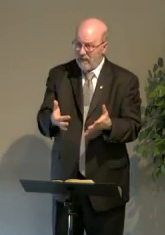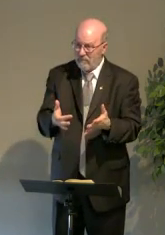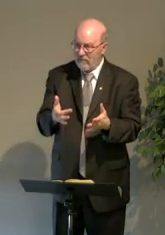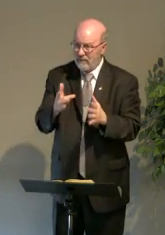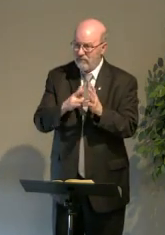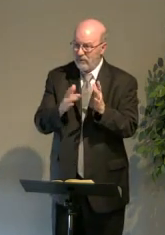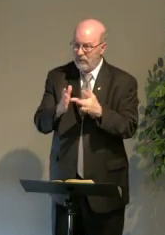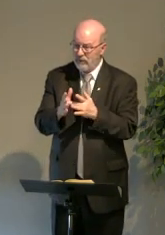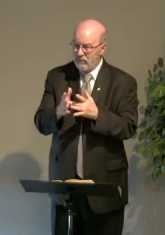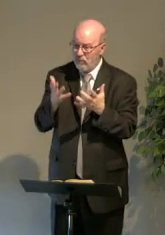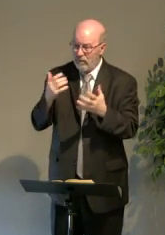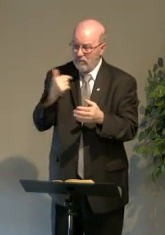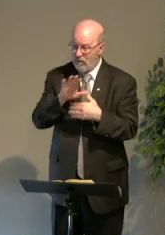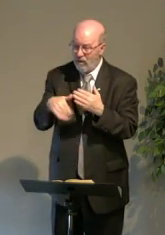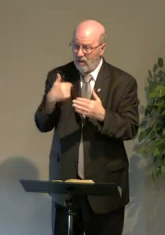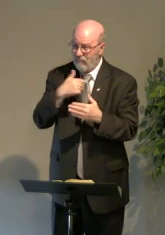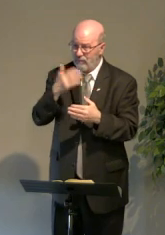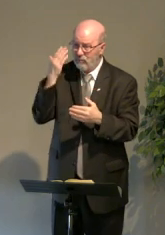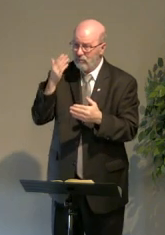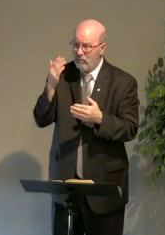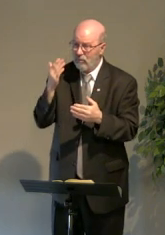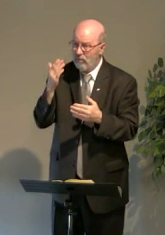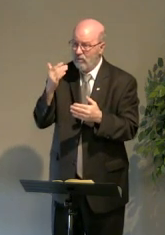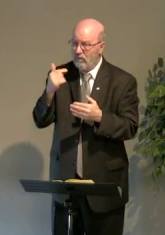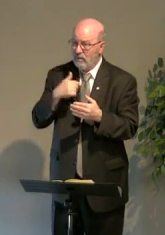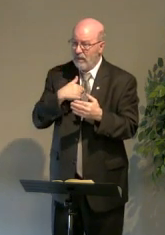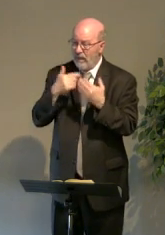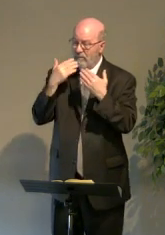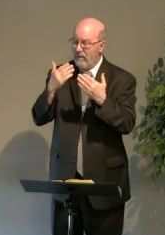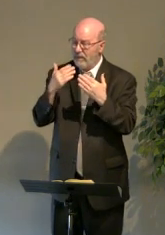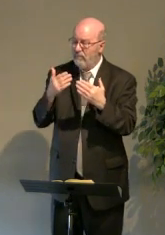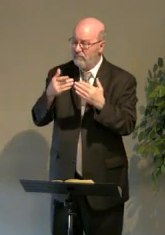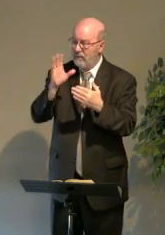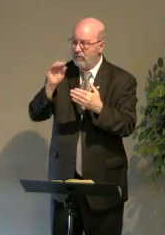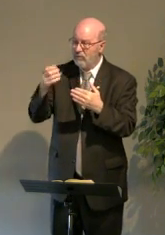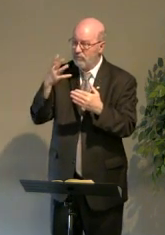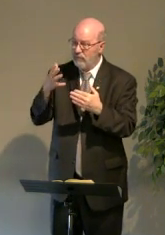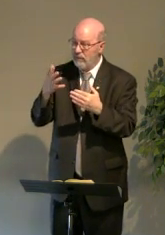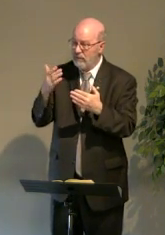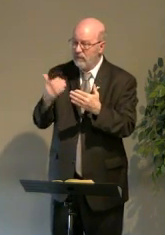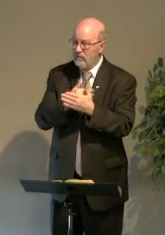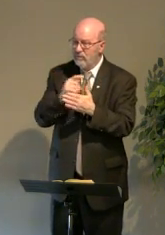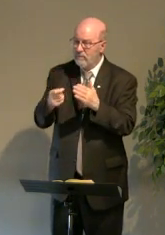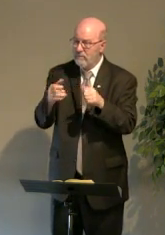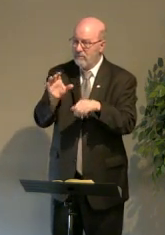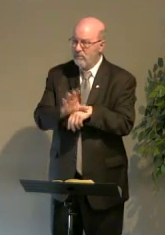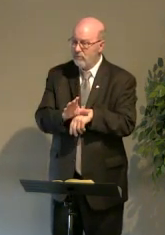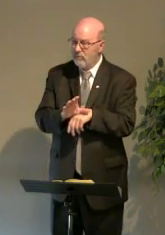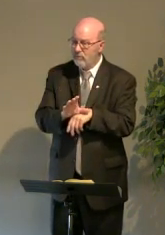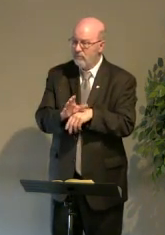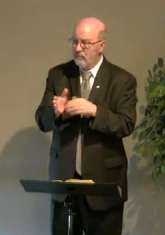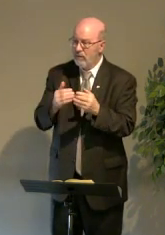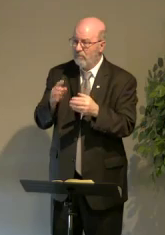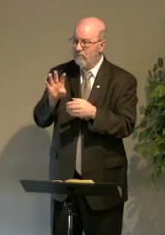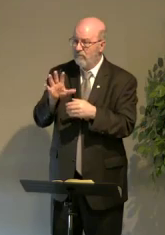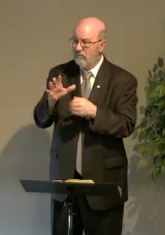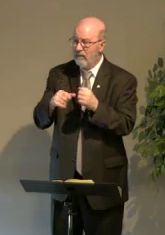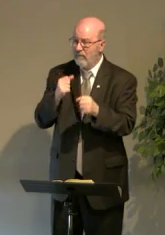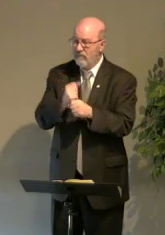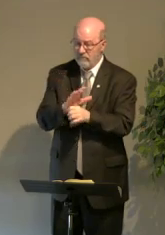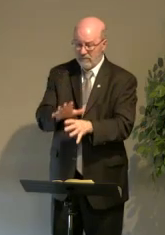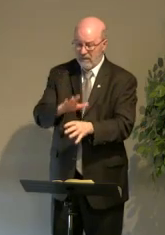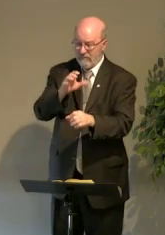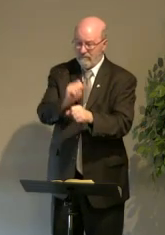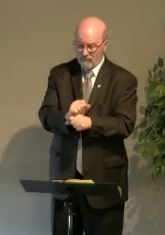what Jesus wants all of us to know. I'm thankful. By God's grace, New Testament Baptist Church for almost 45 years has